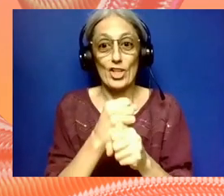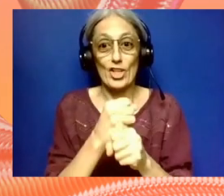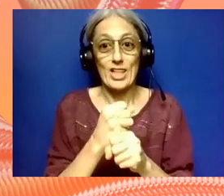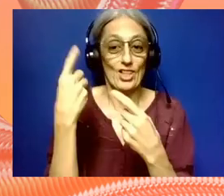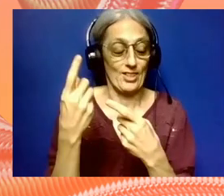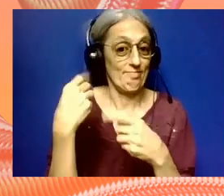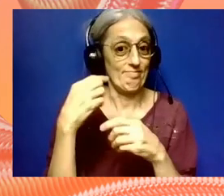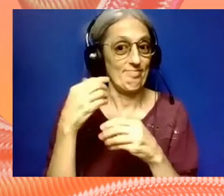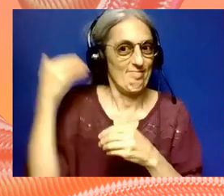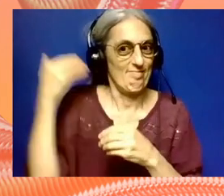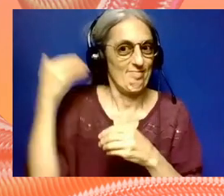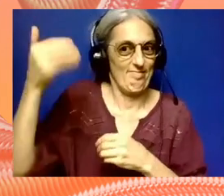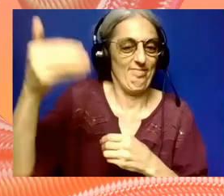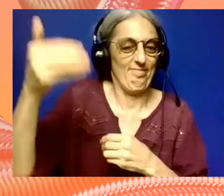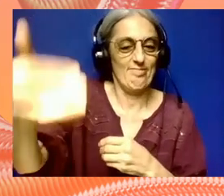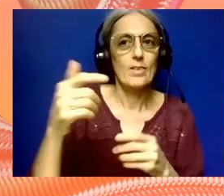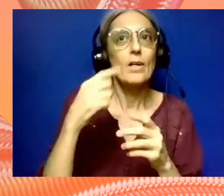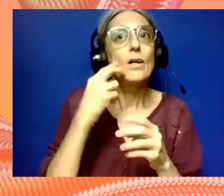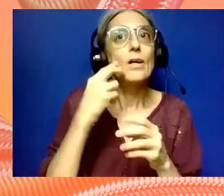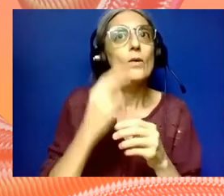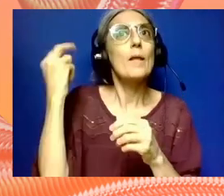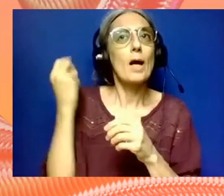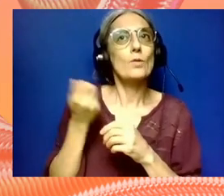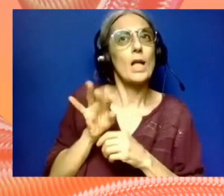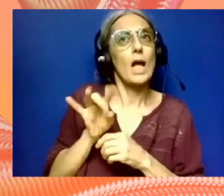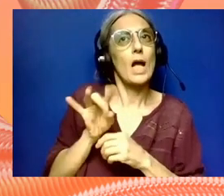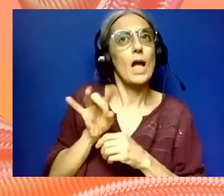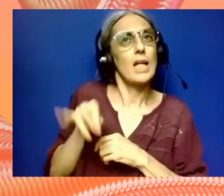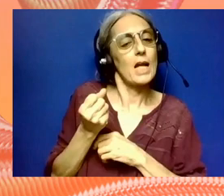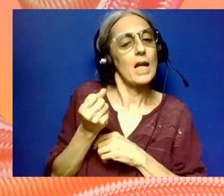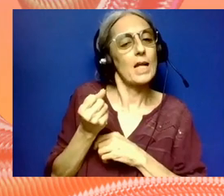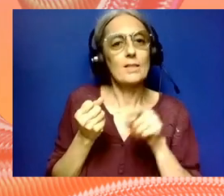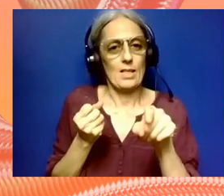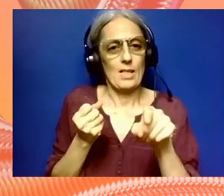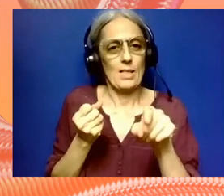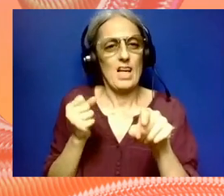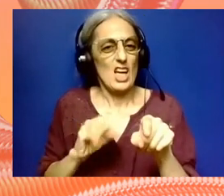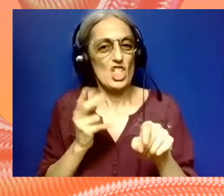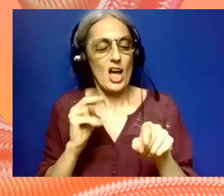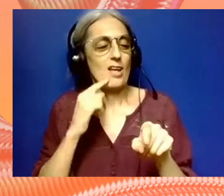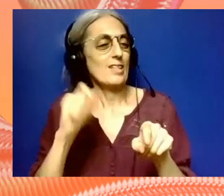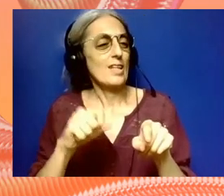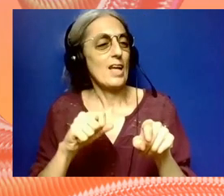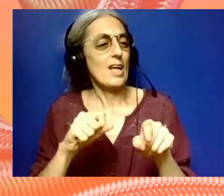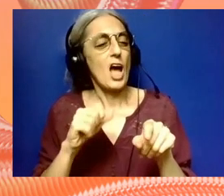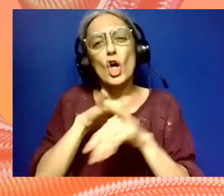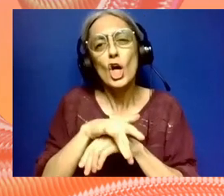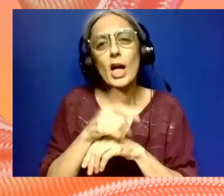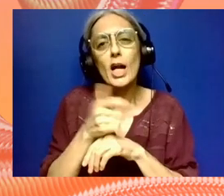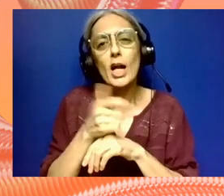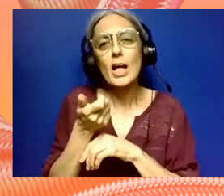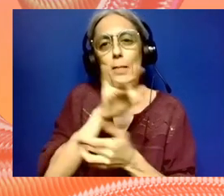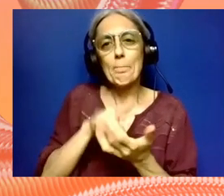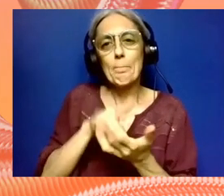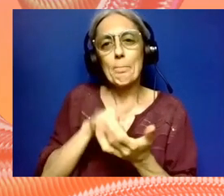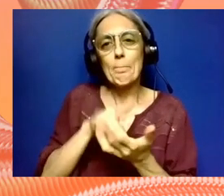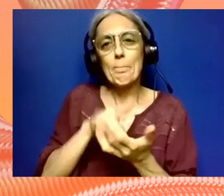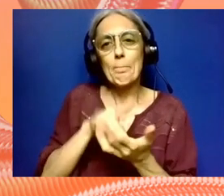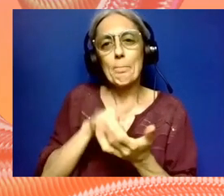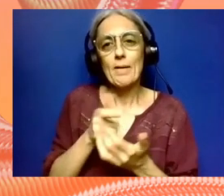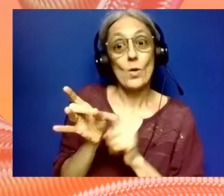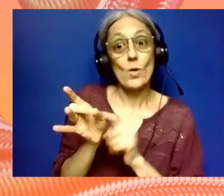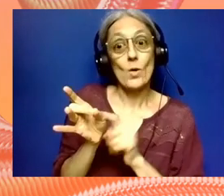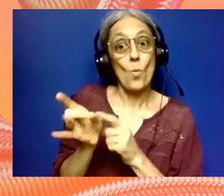like the early 80s. Early 80s. Early mid 80s, when the AIDS epidemic was really... Right,